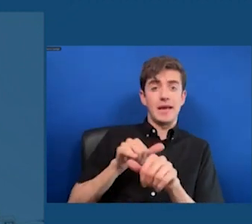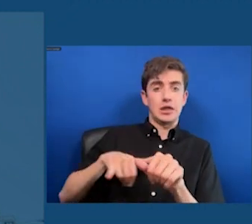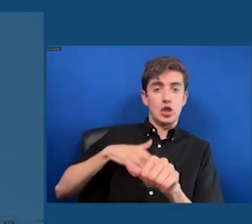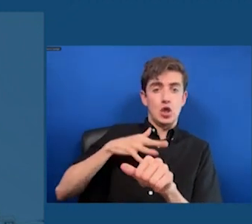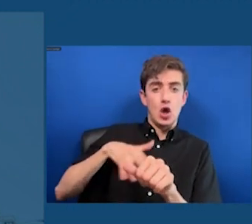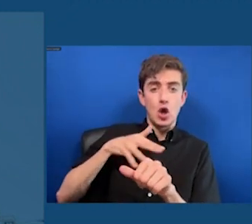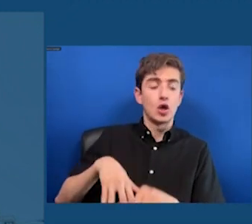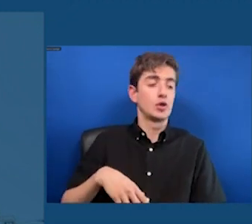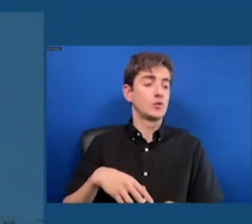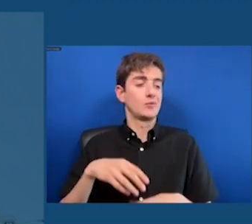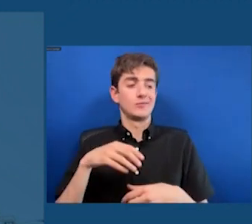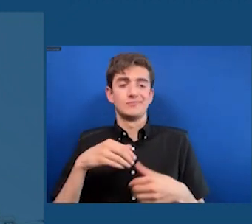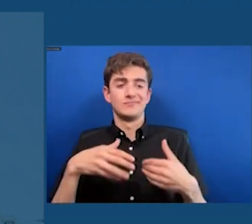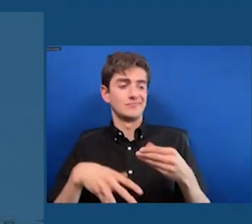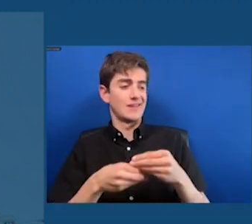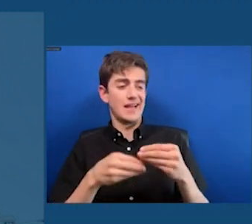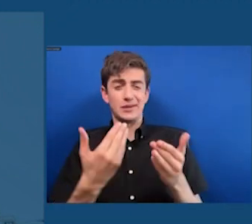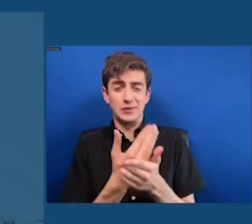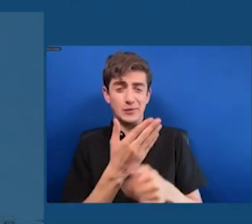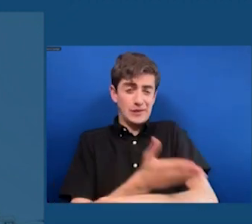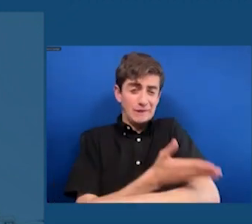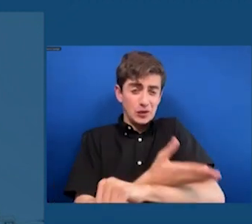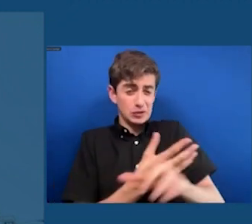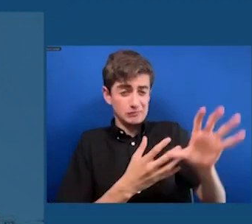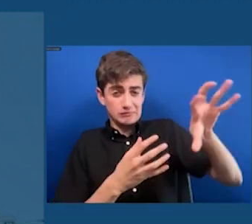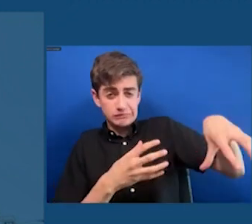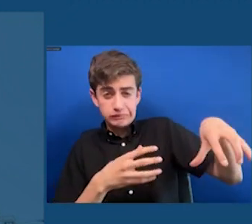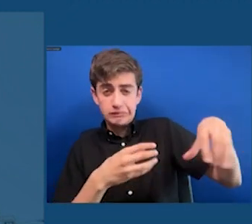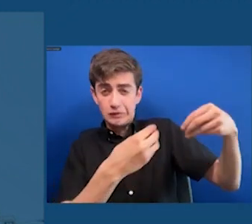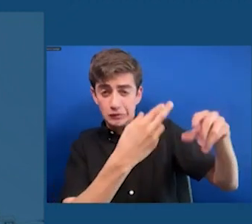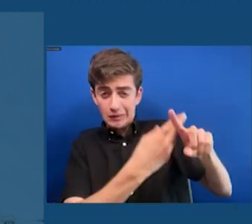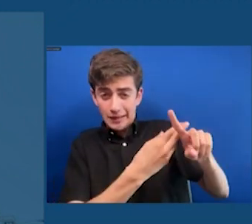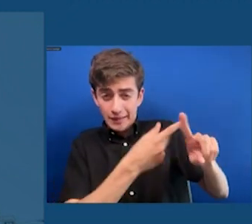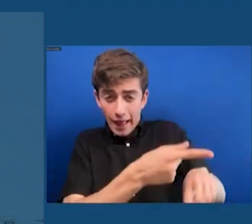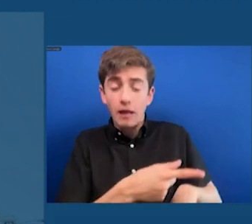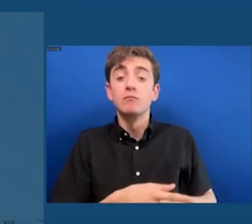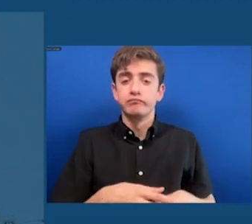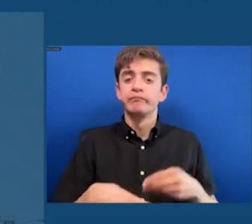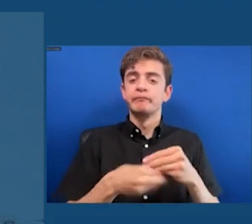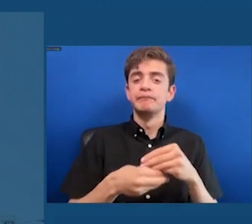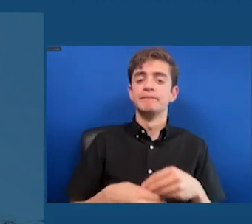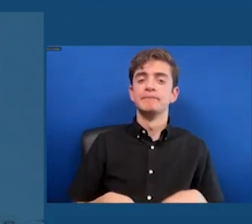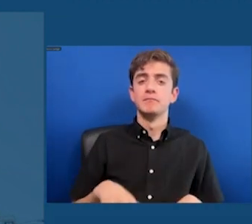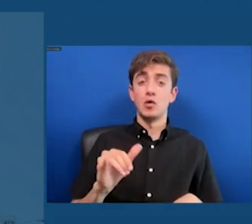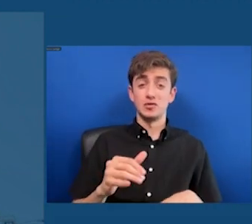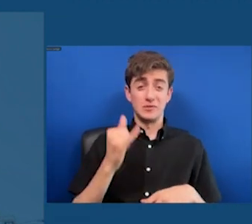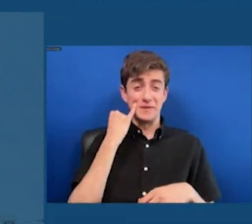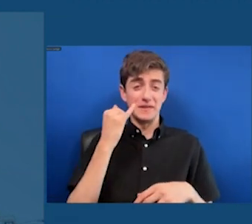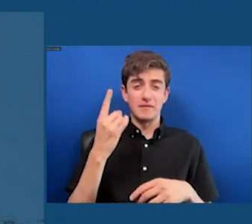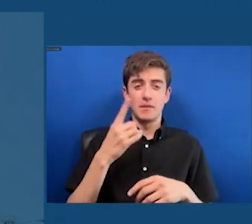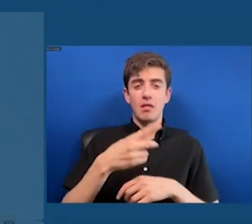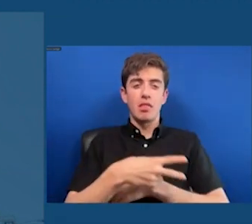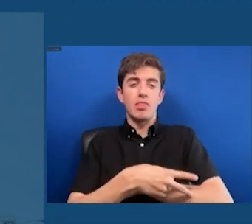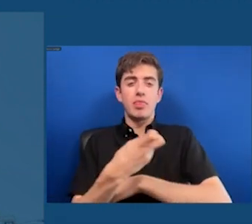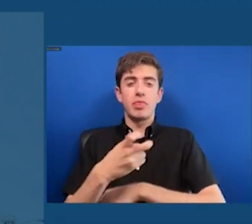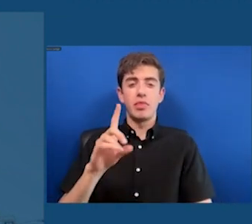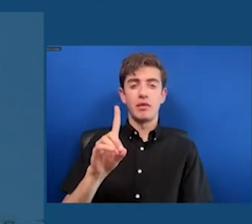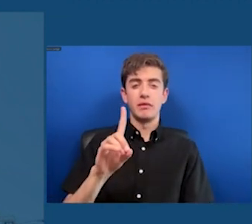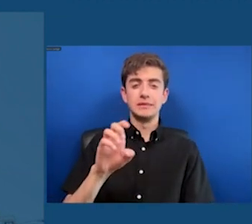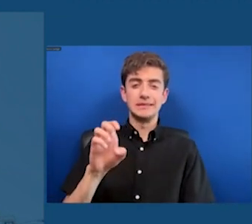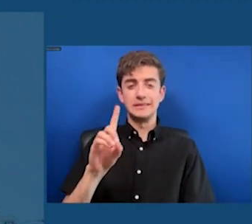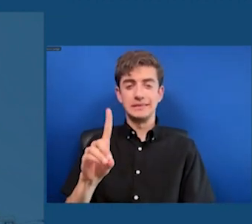attic conversions, safeguarding homeowners against deed theft and making $650